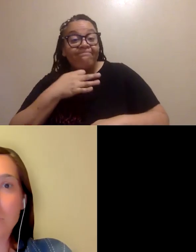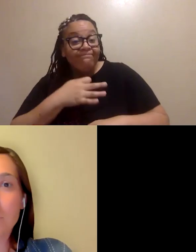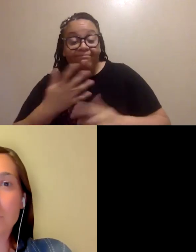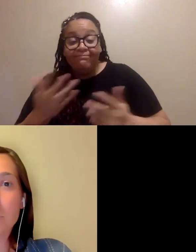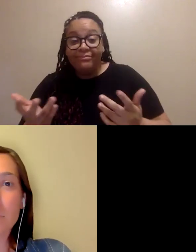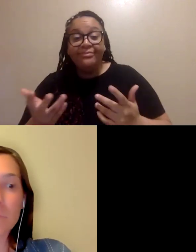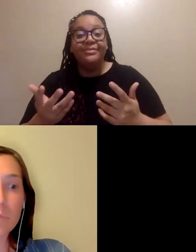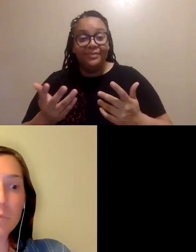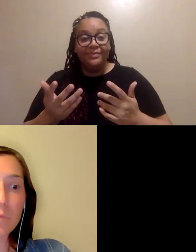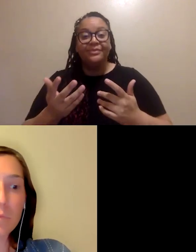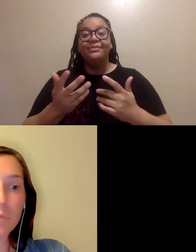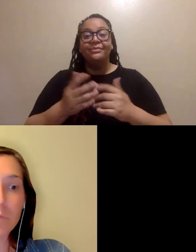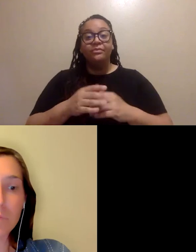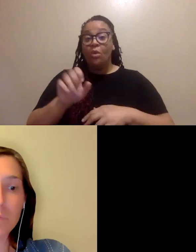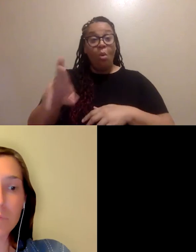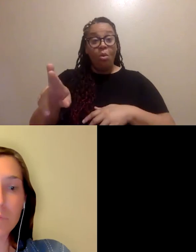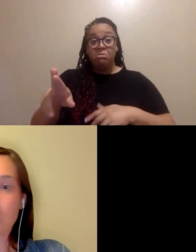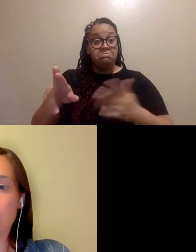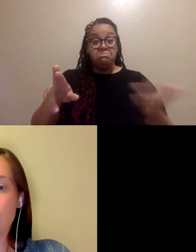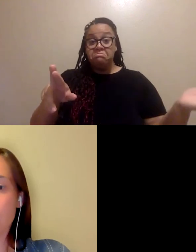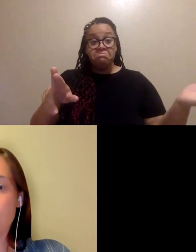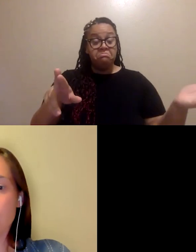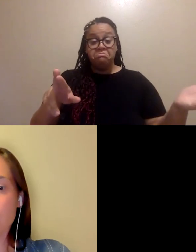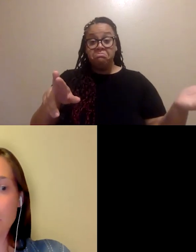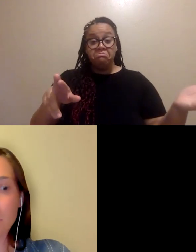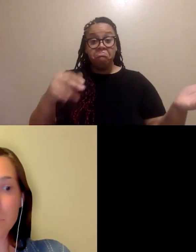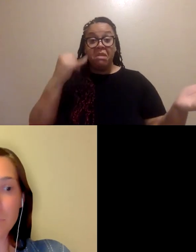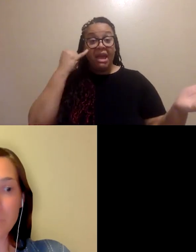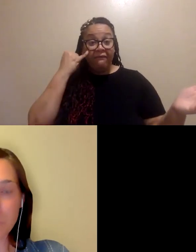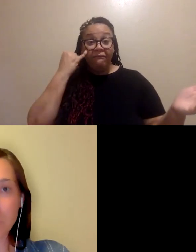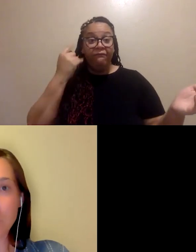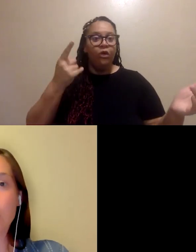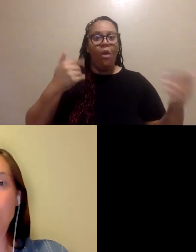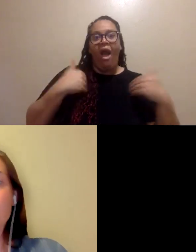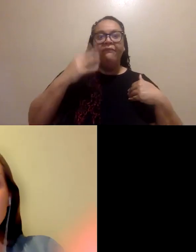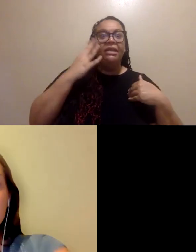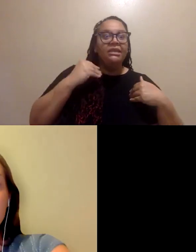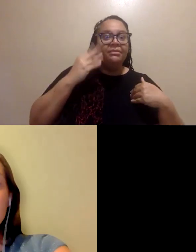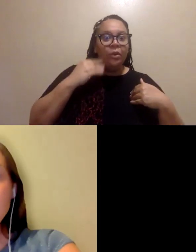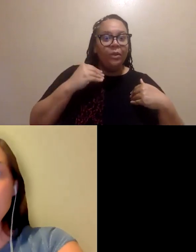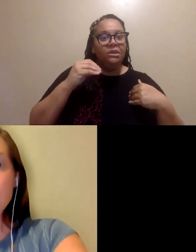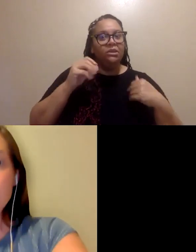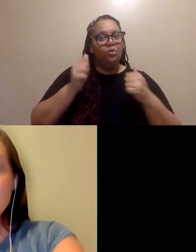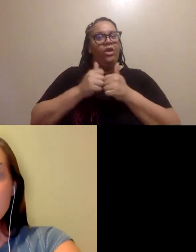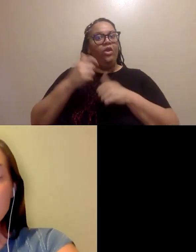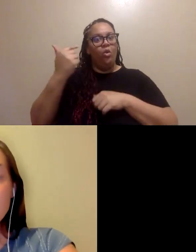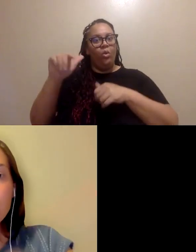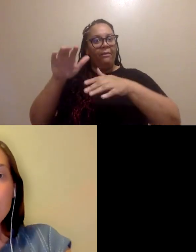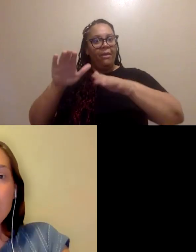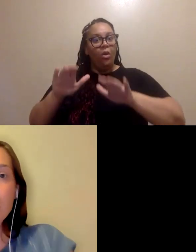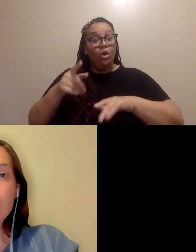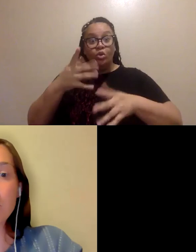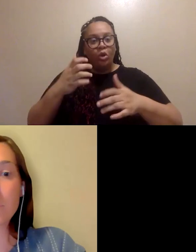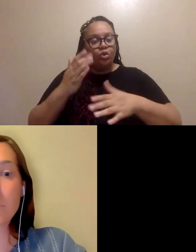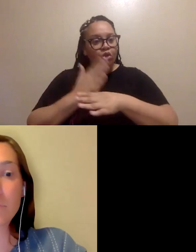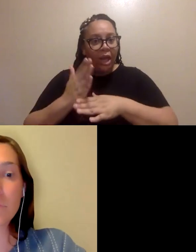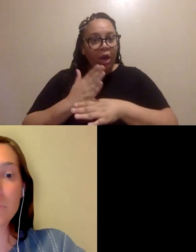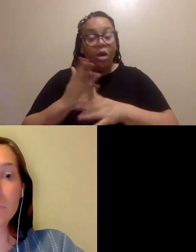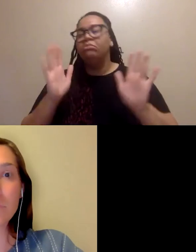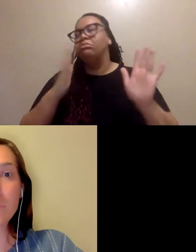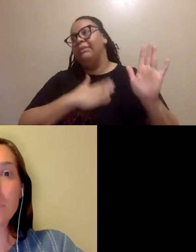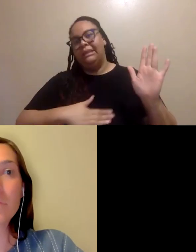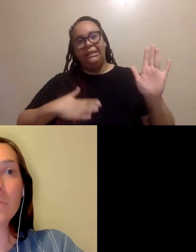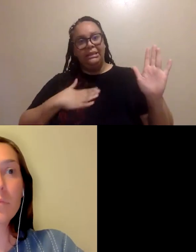and, or if you, you know, have a green burial experience that you would like to share or, uh,